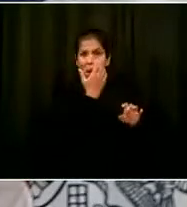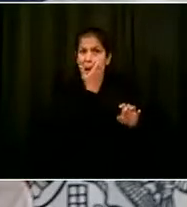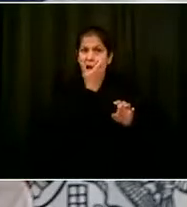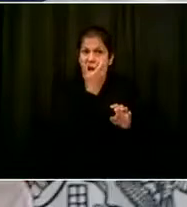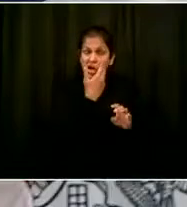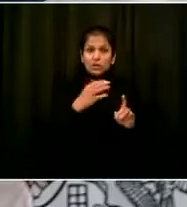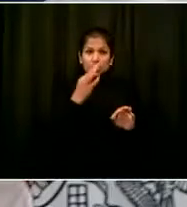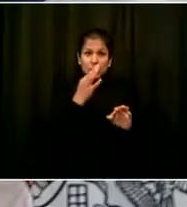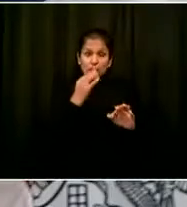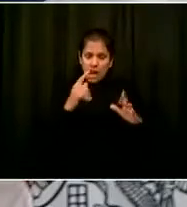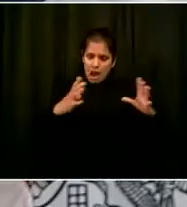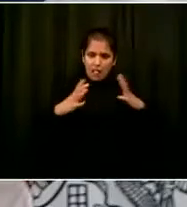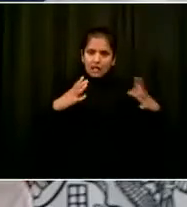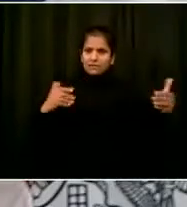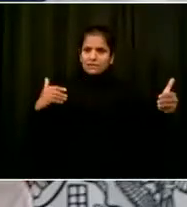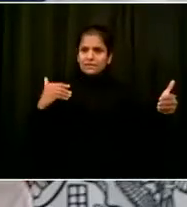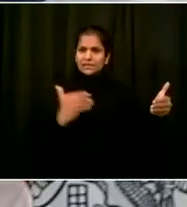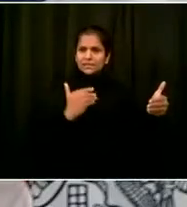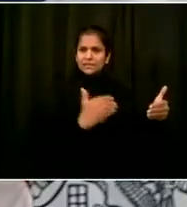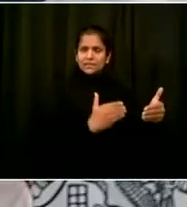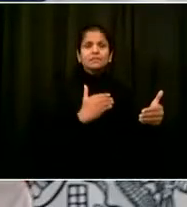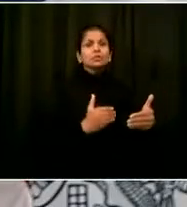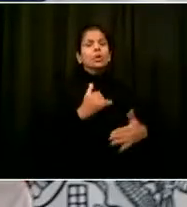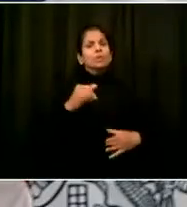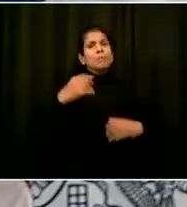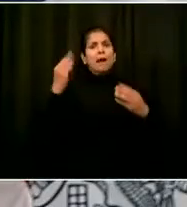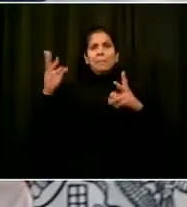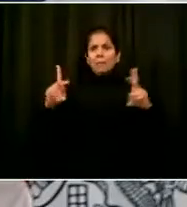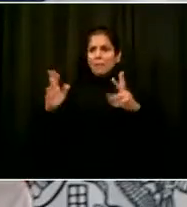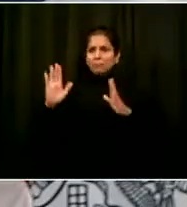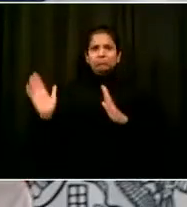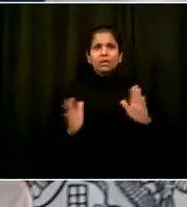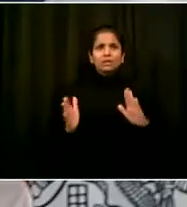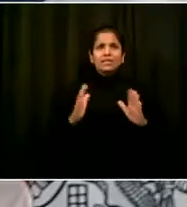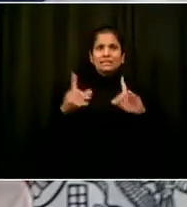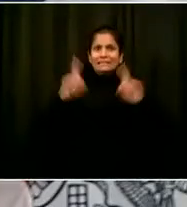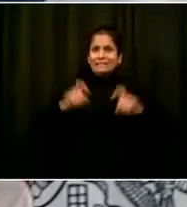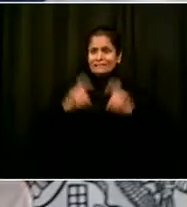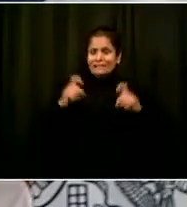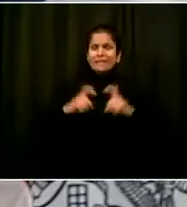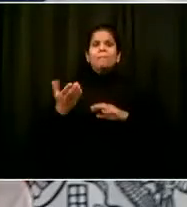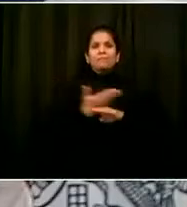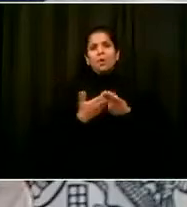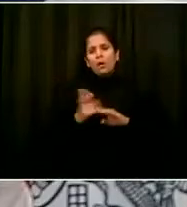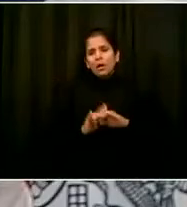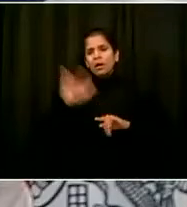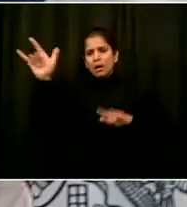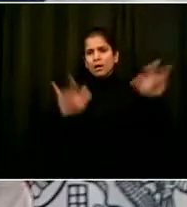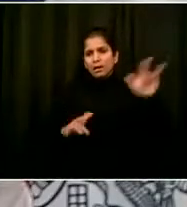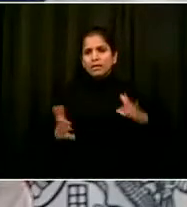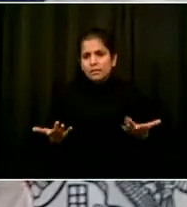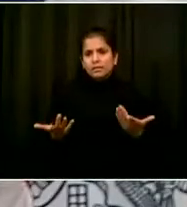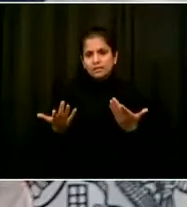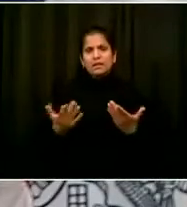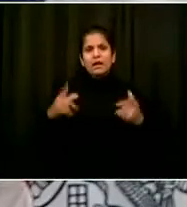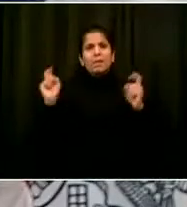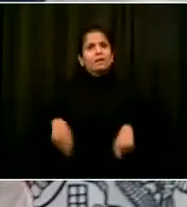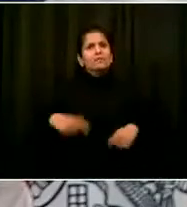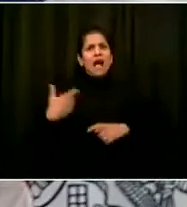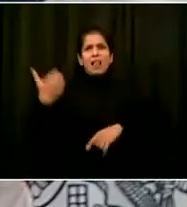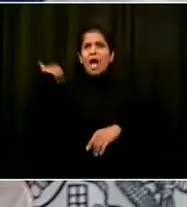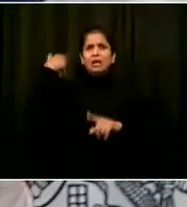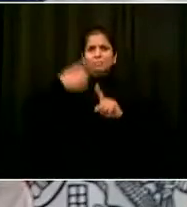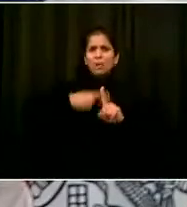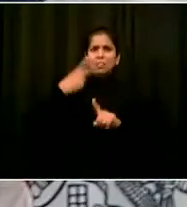think this is necessarily going to be the norm going forward but uh what we've just been doing in general is expanding head testing capacity to the